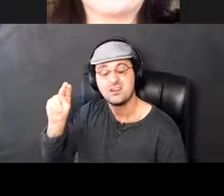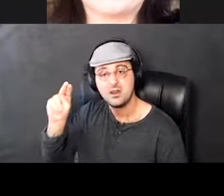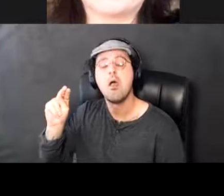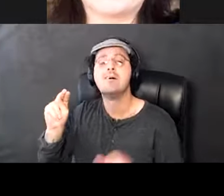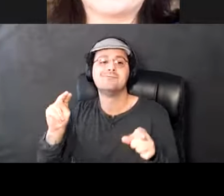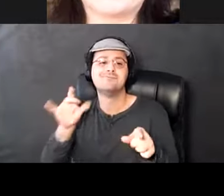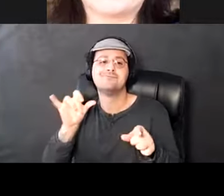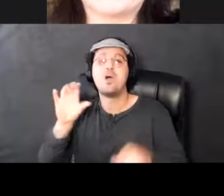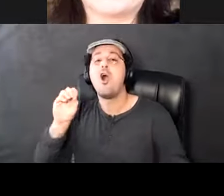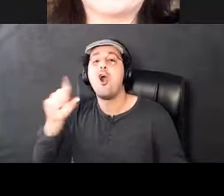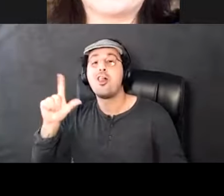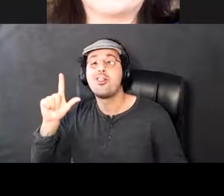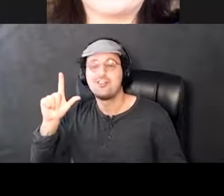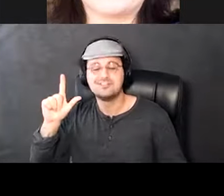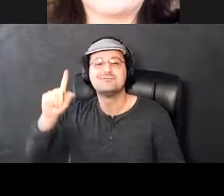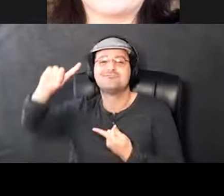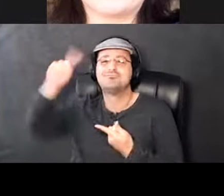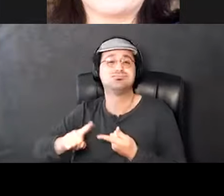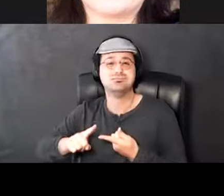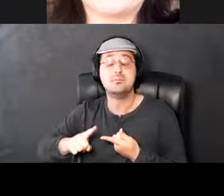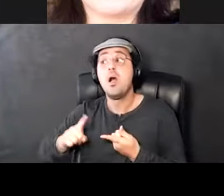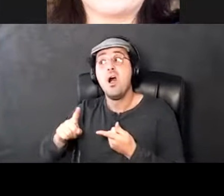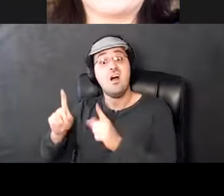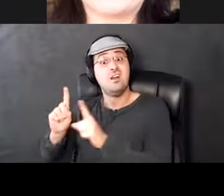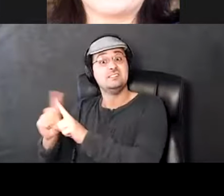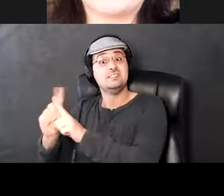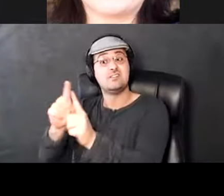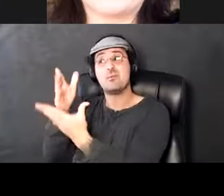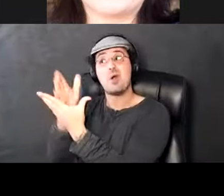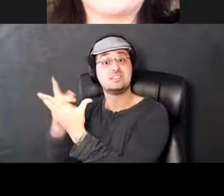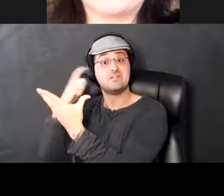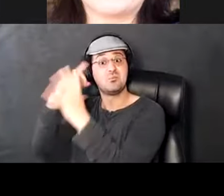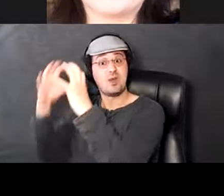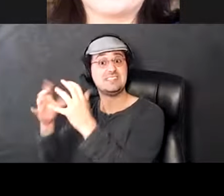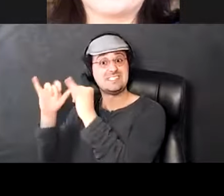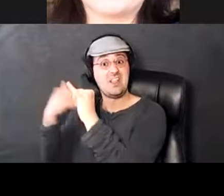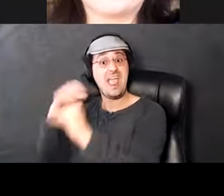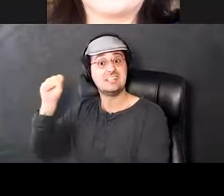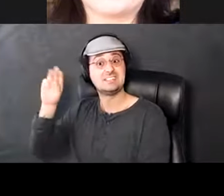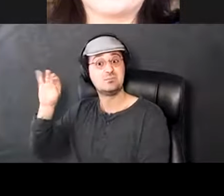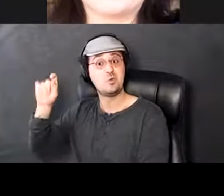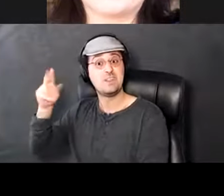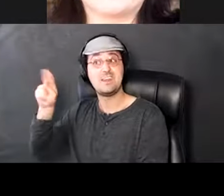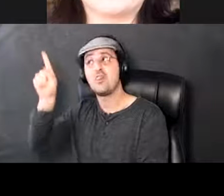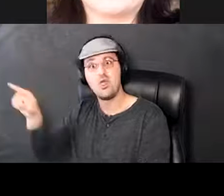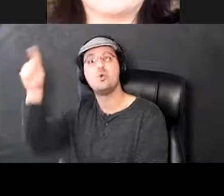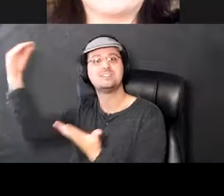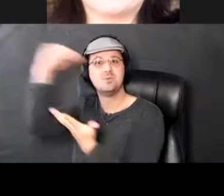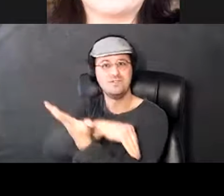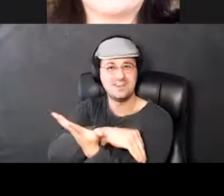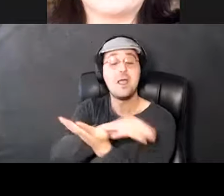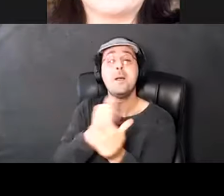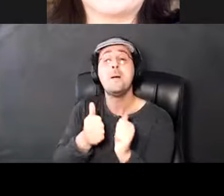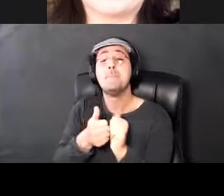ones that stick around are from a different part of the brain that moved in, and they happen to still have smoothened in them. So most of the progenitors where we knocked out